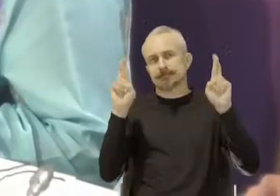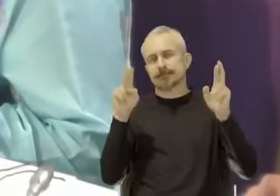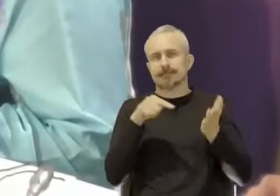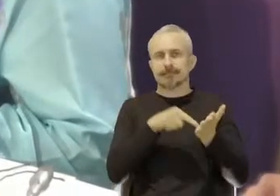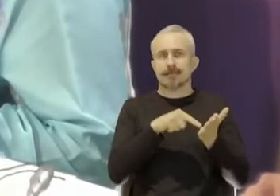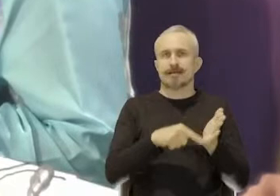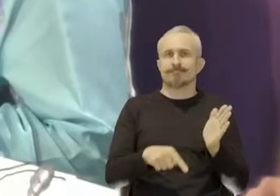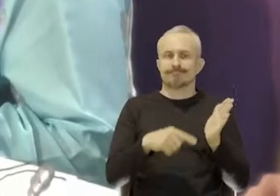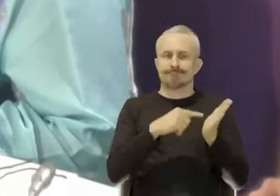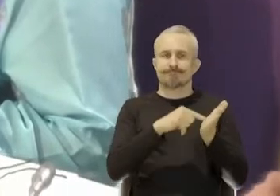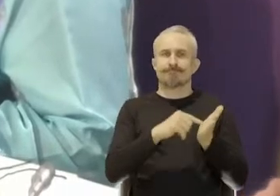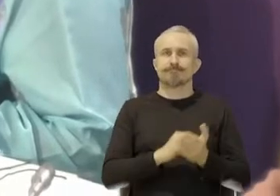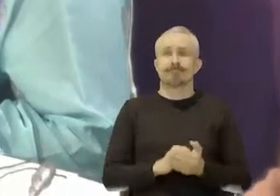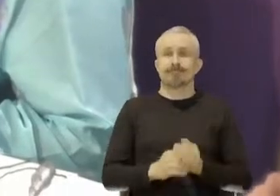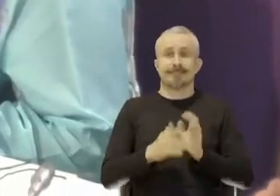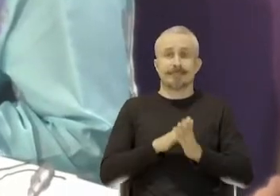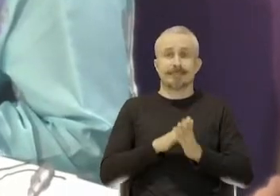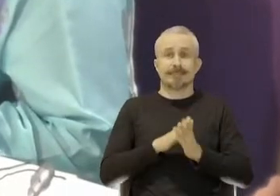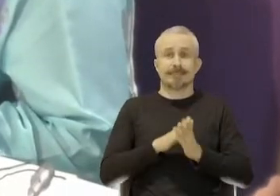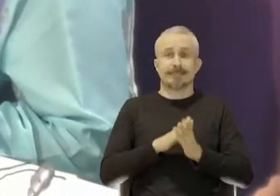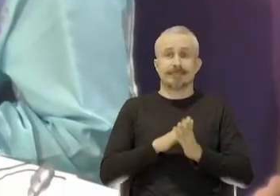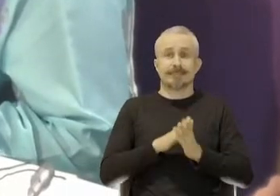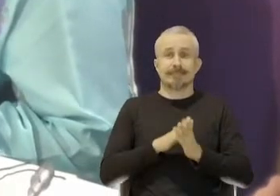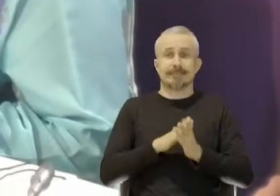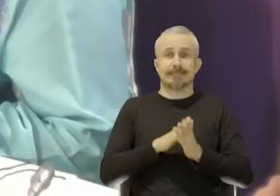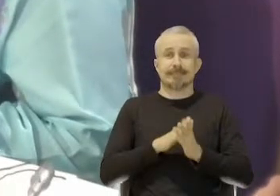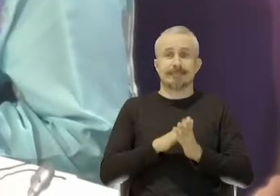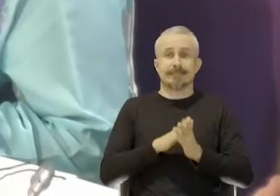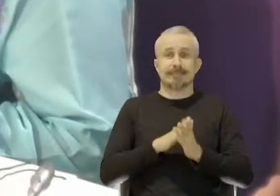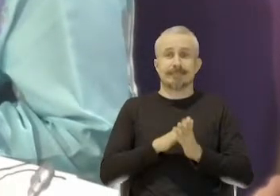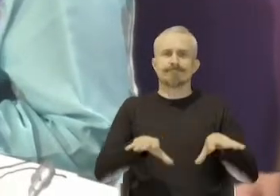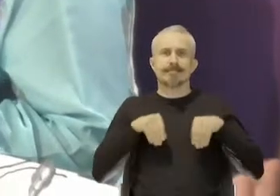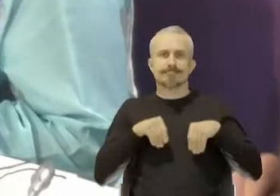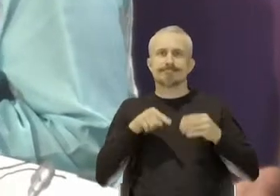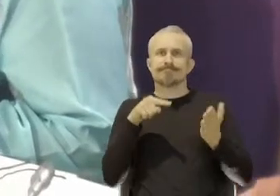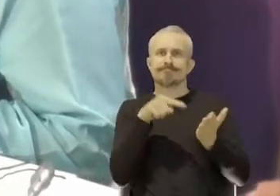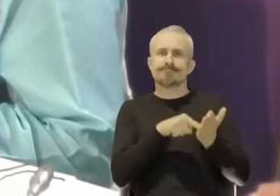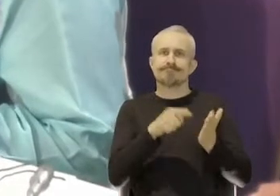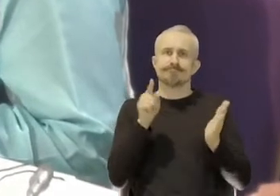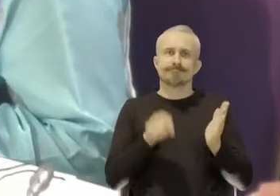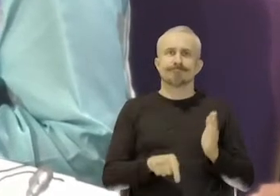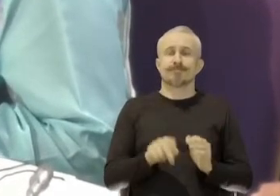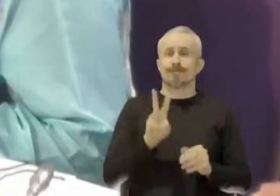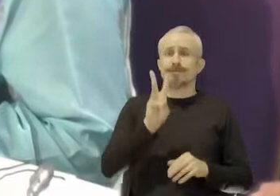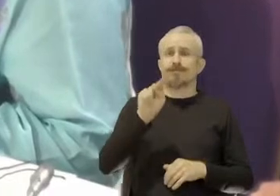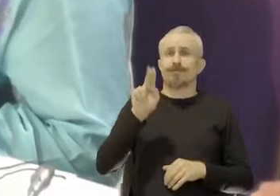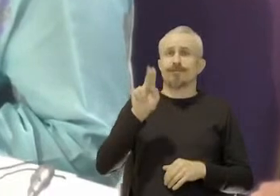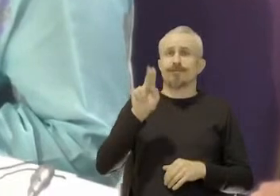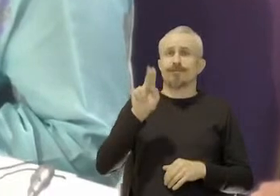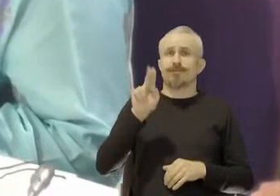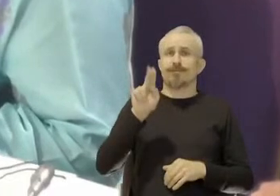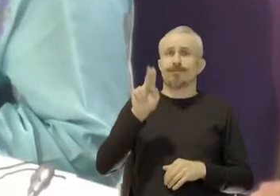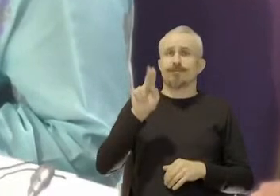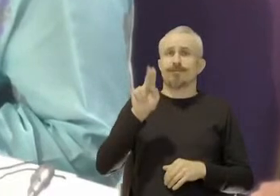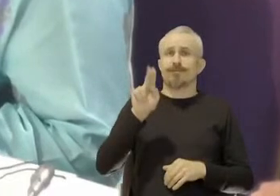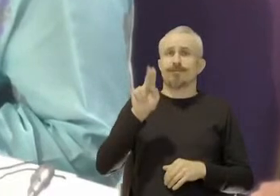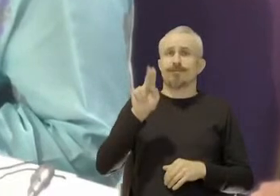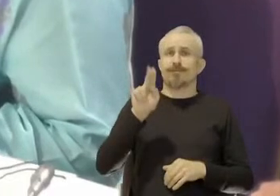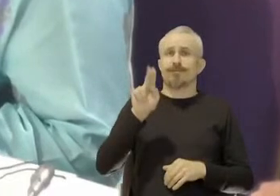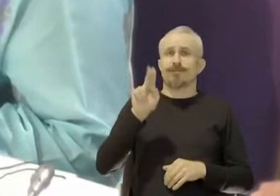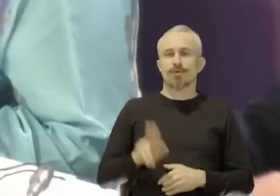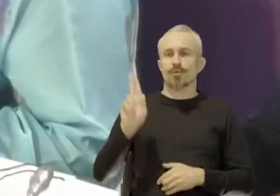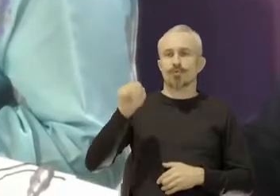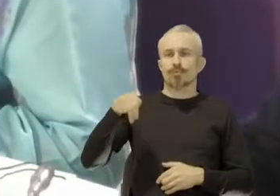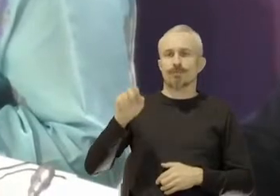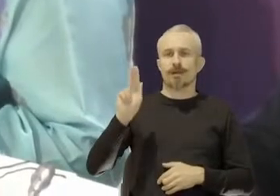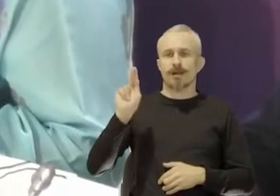June 2023. Actions are needed now and very critical, Excellencies and dear